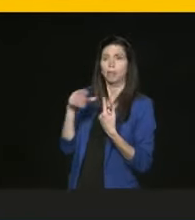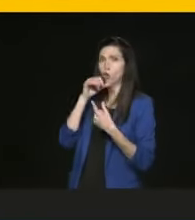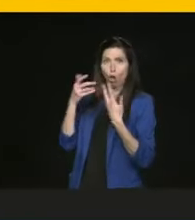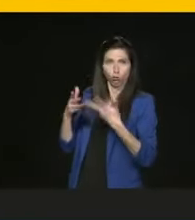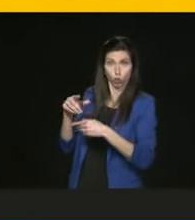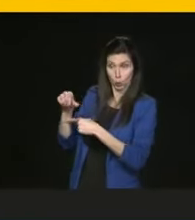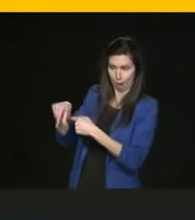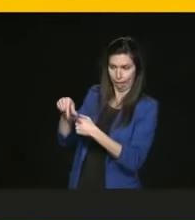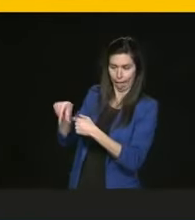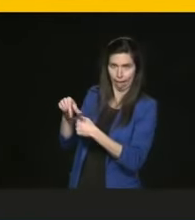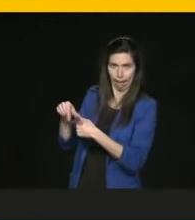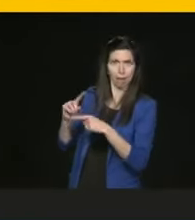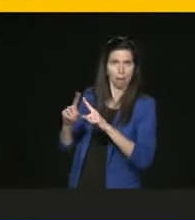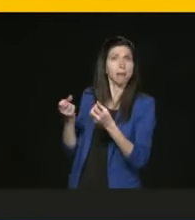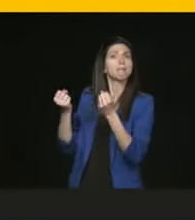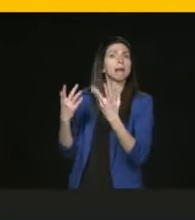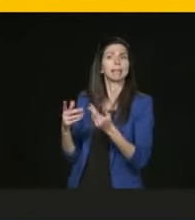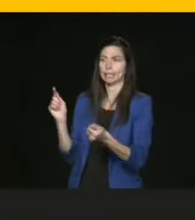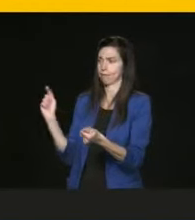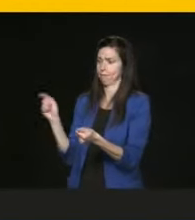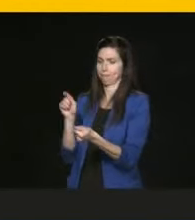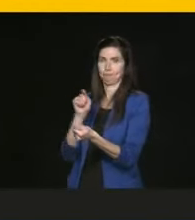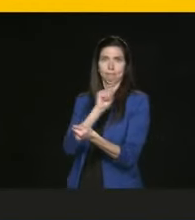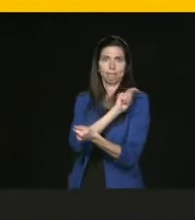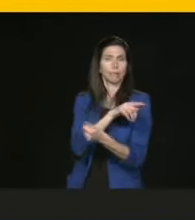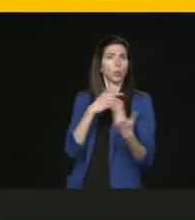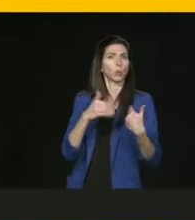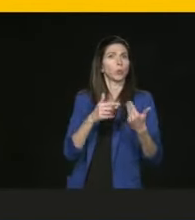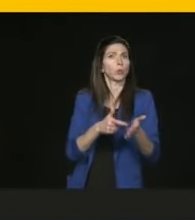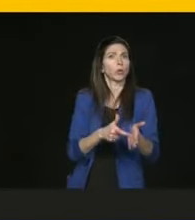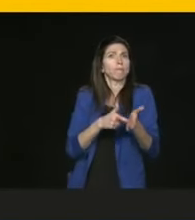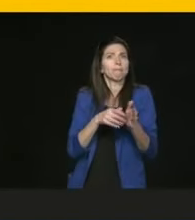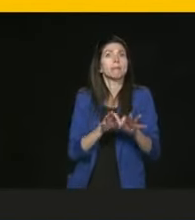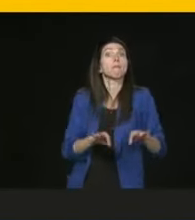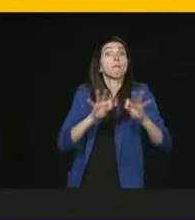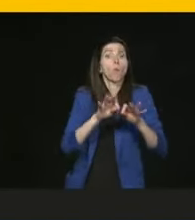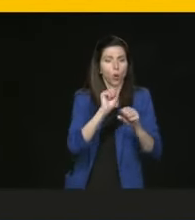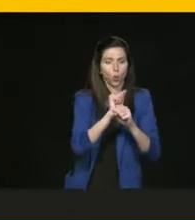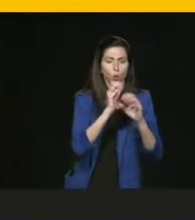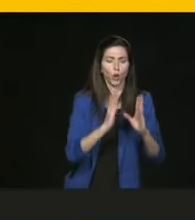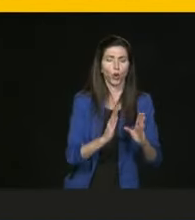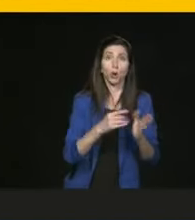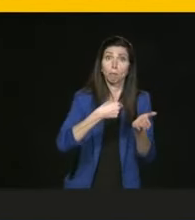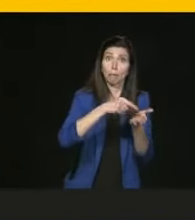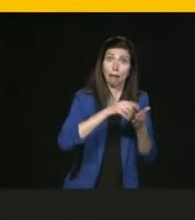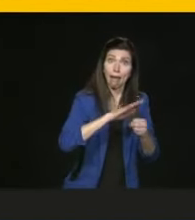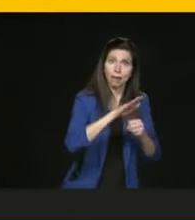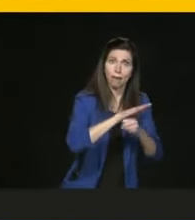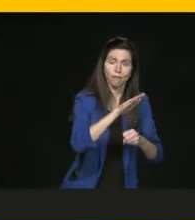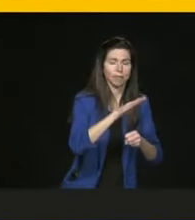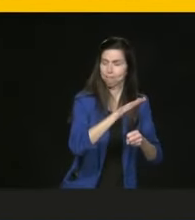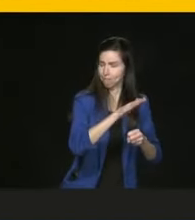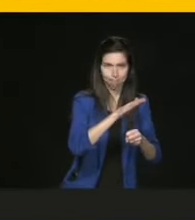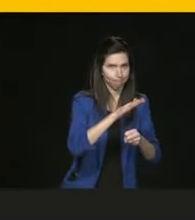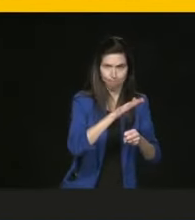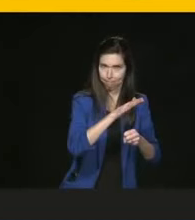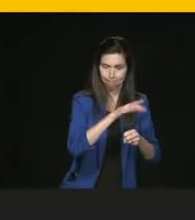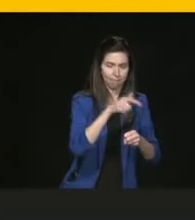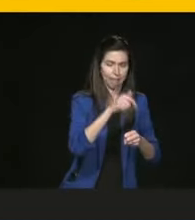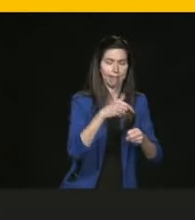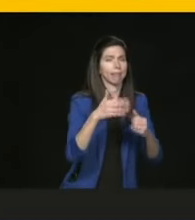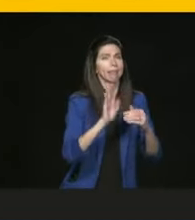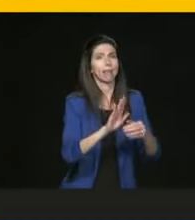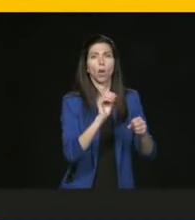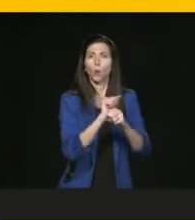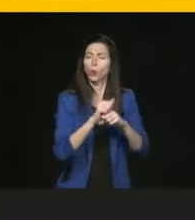workers are not sufficiently remunerated, given how important their work is and given how difficult their working